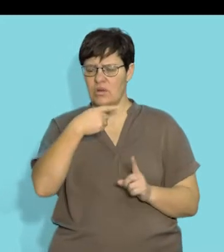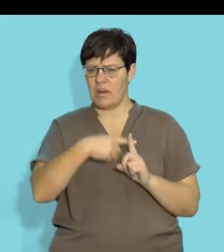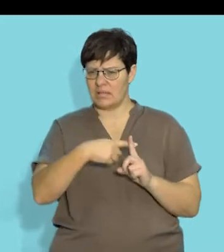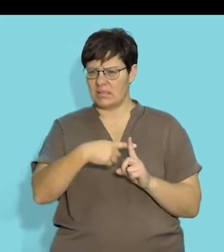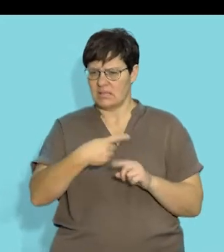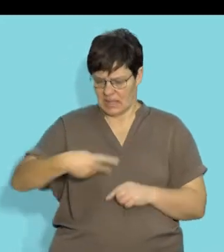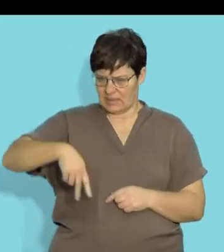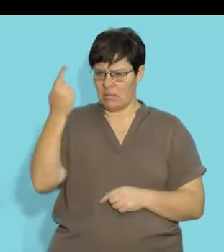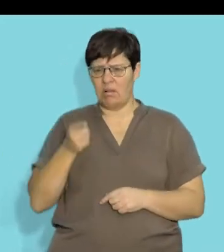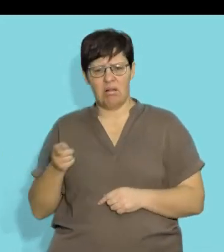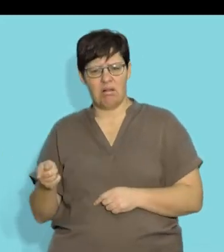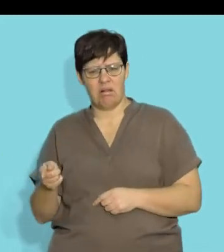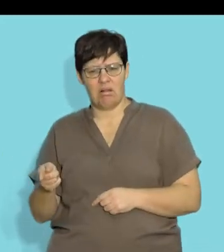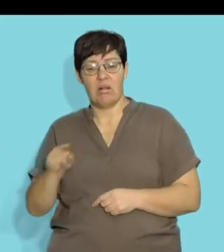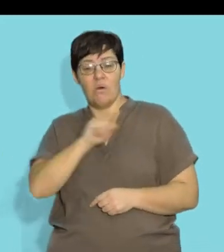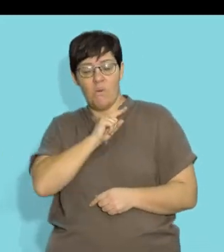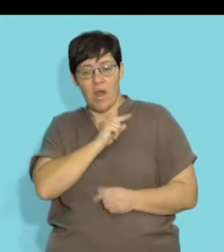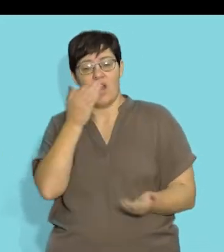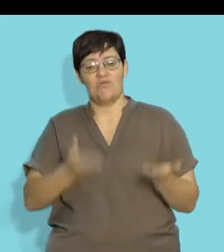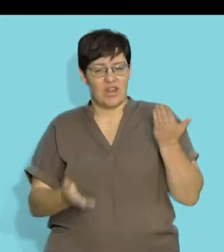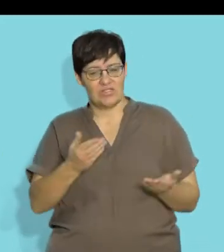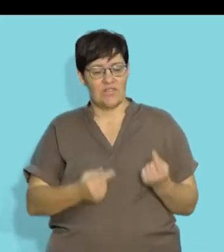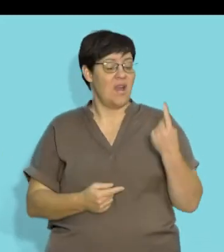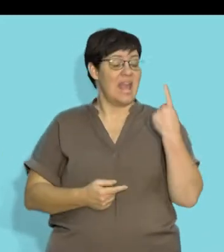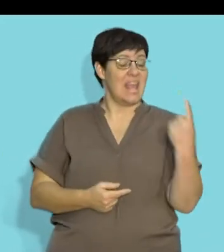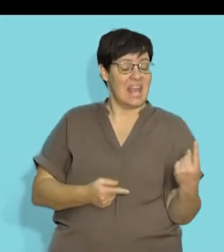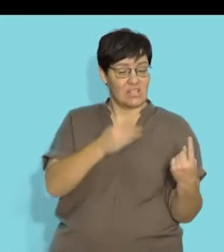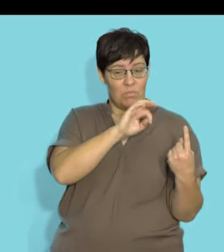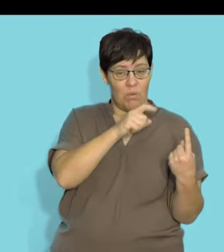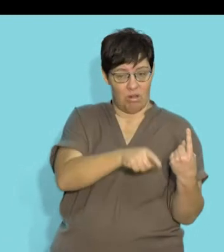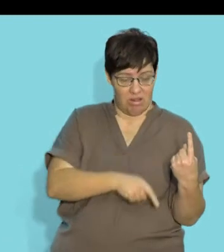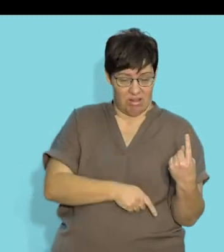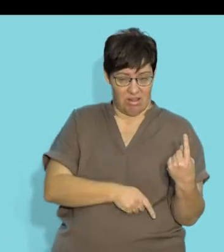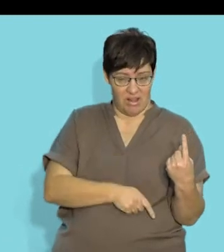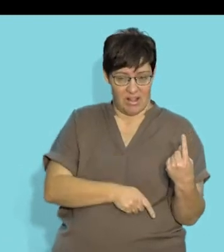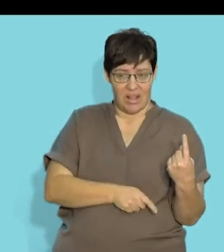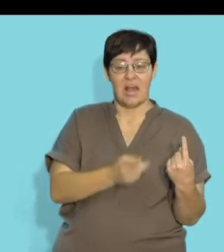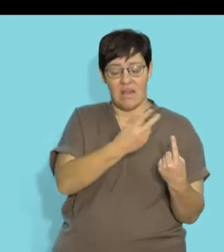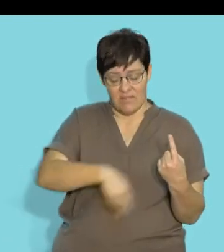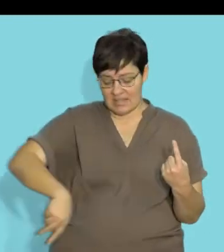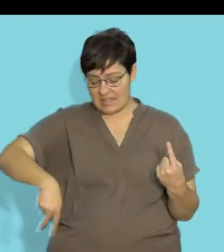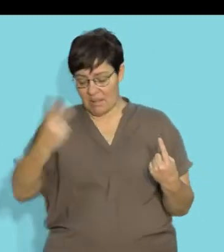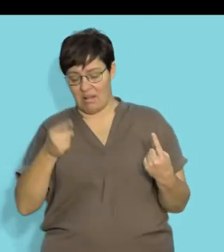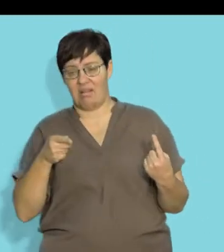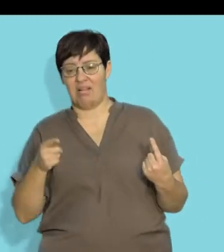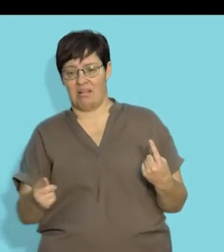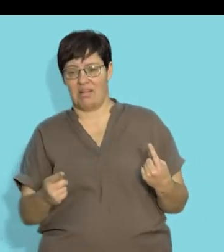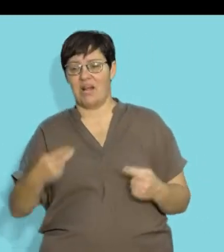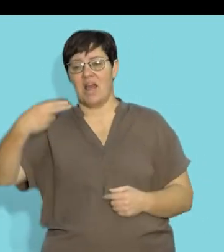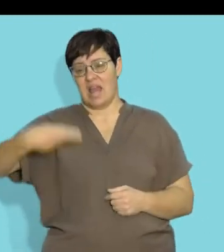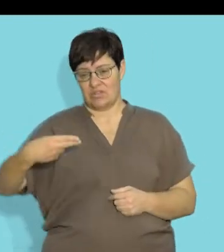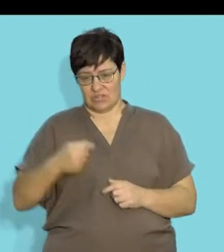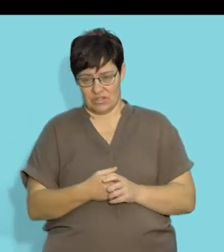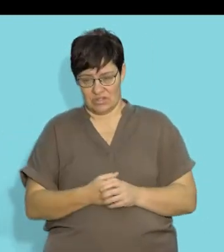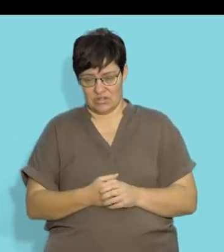is double that? It's because the ratio is for every mole of sulfuric acid, there is double the number of moles of the hydrogen